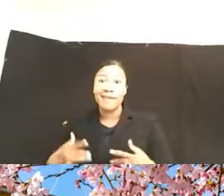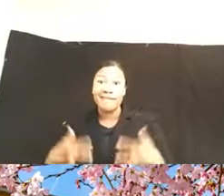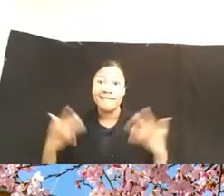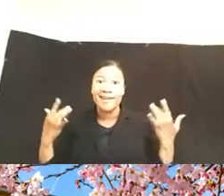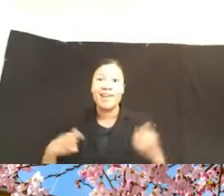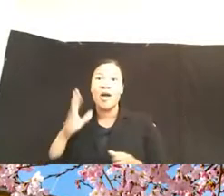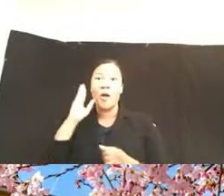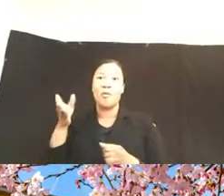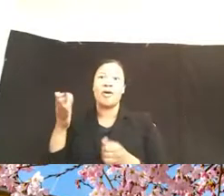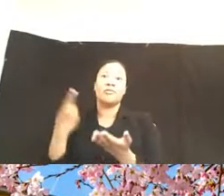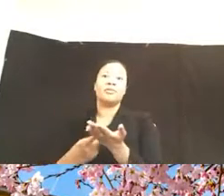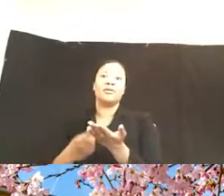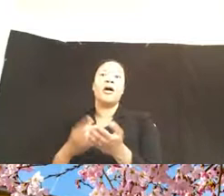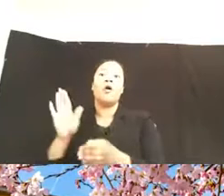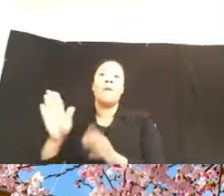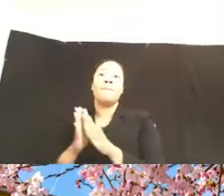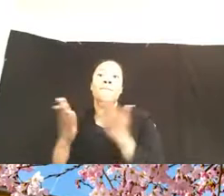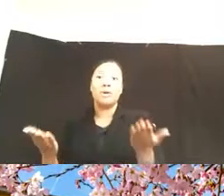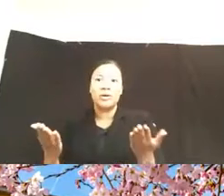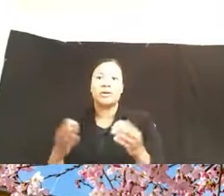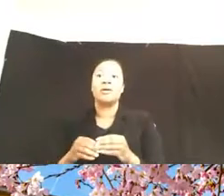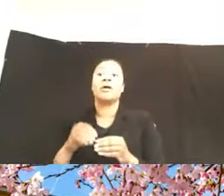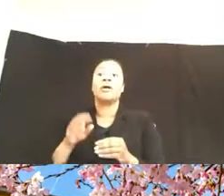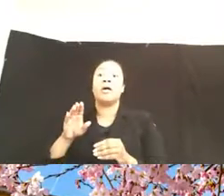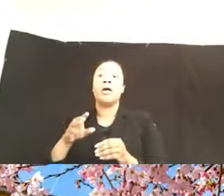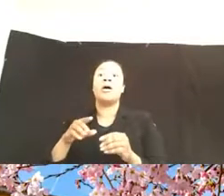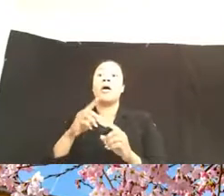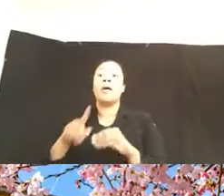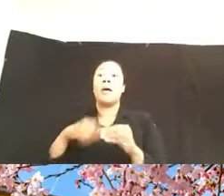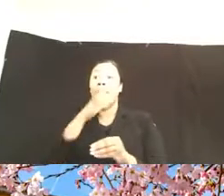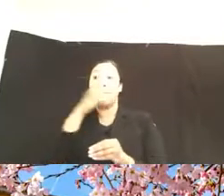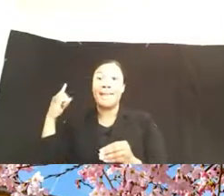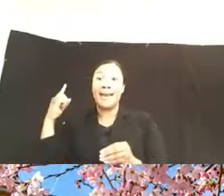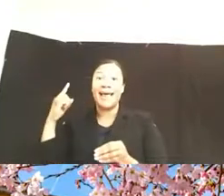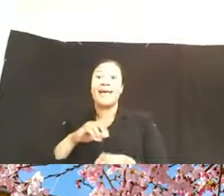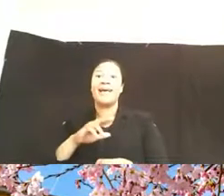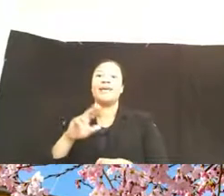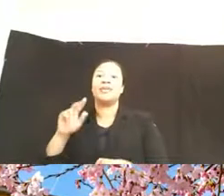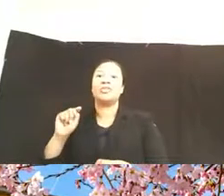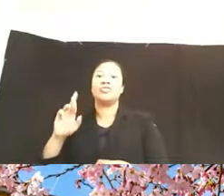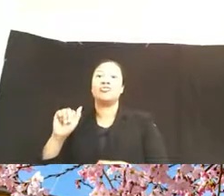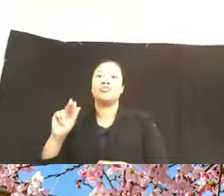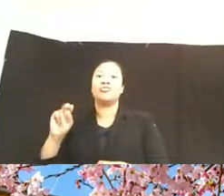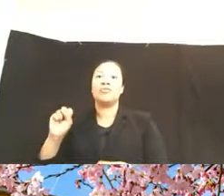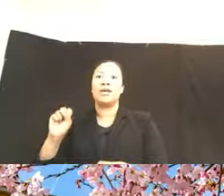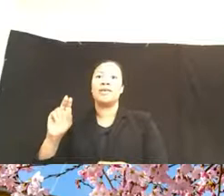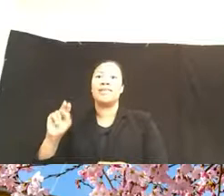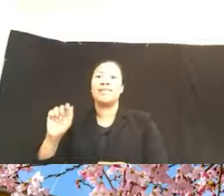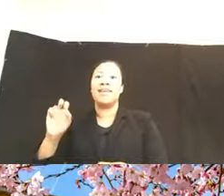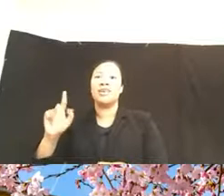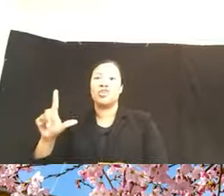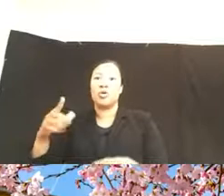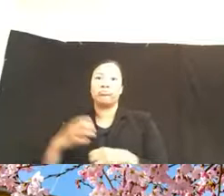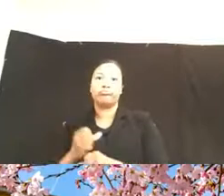Feminist Framework. Many thanks to co-sponsors, SIS Office of Research, SIS Ethnographies of